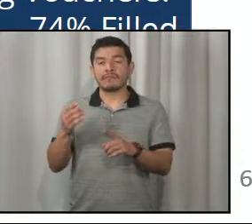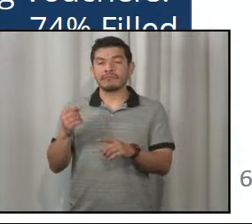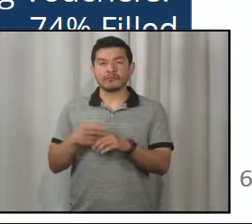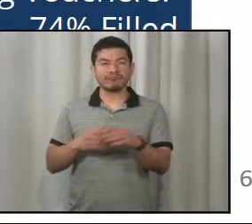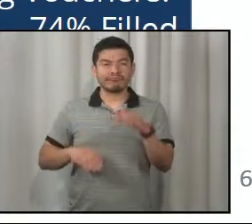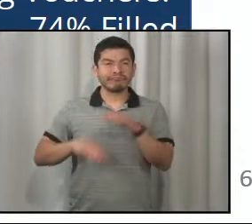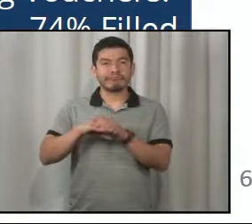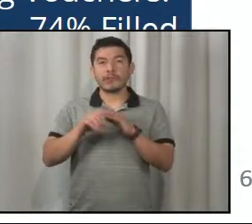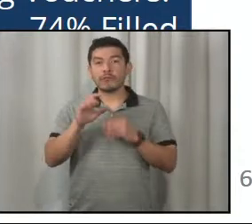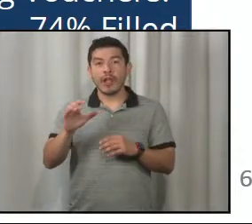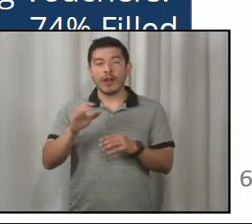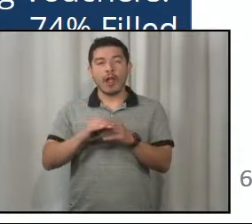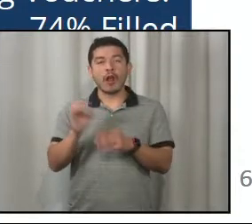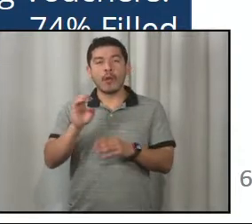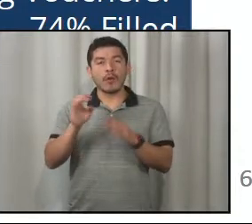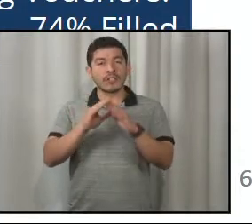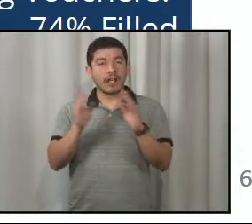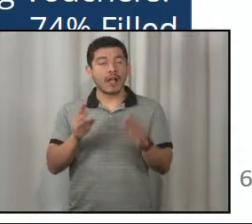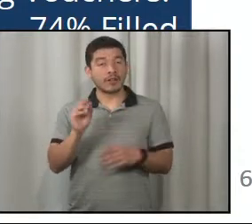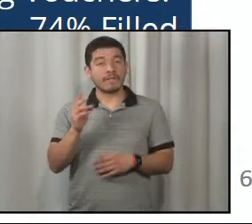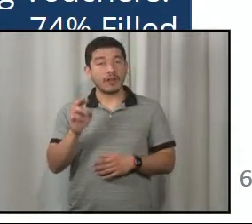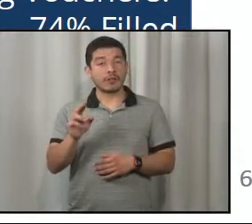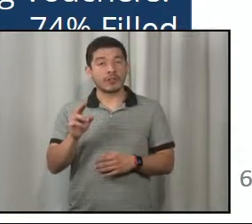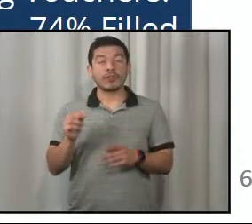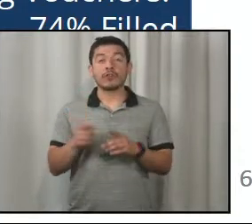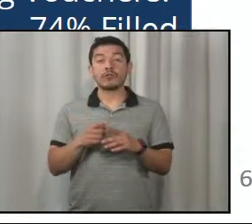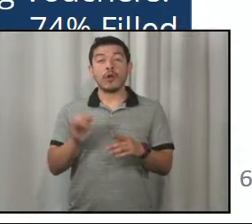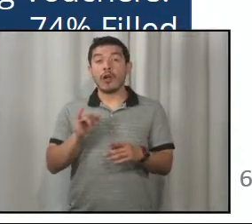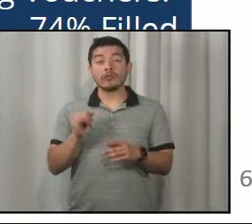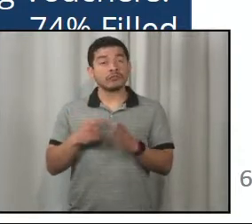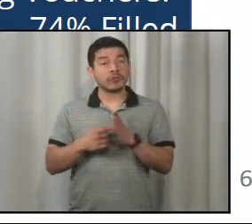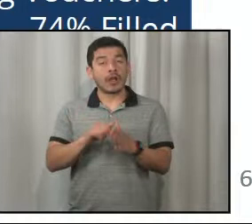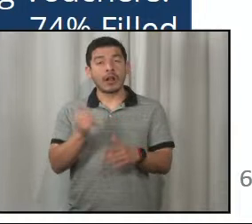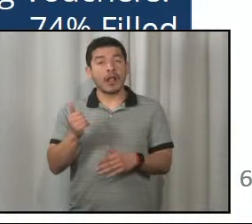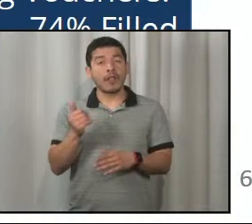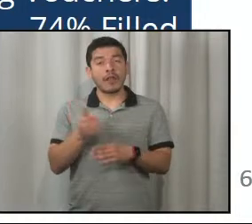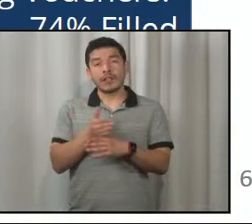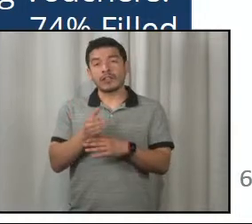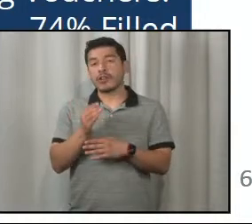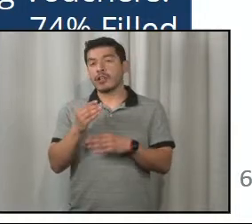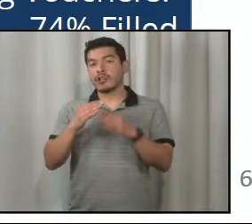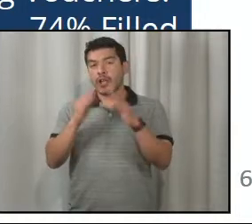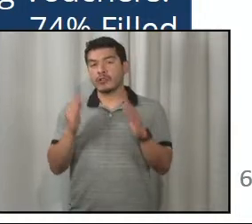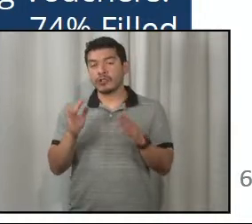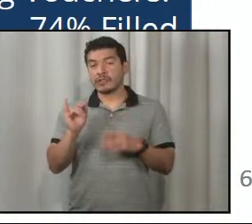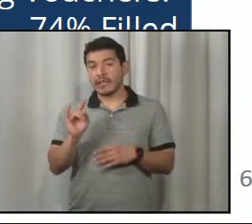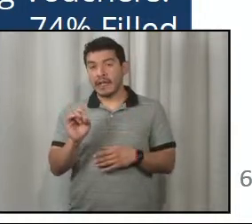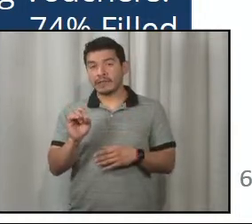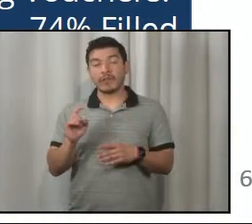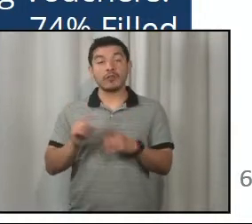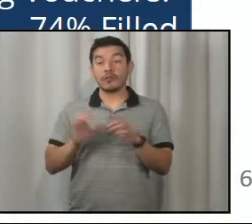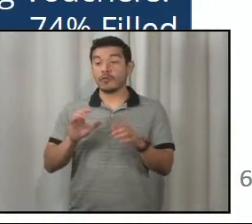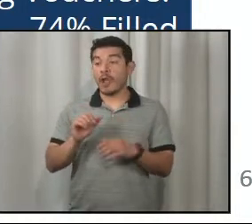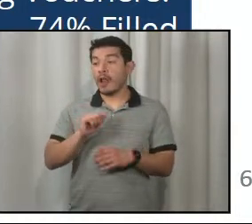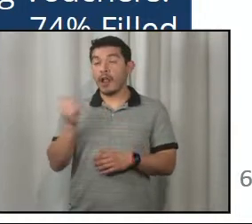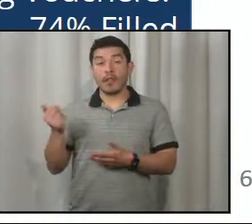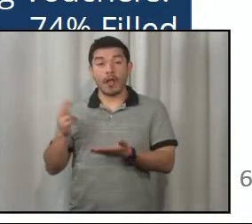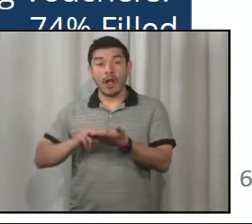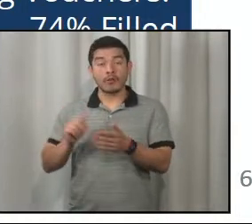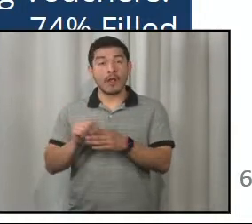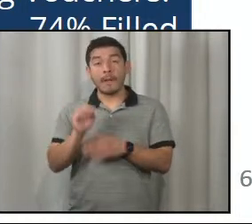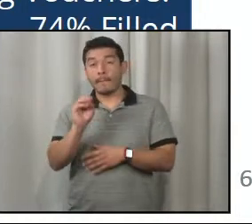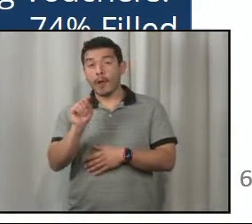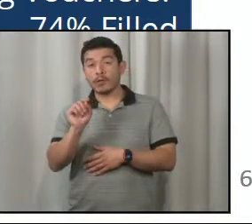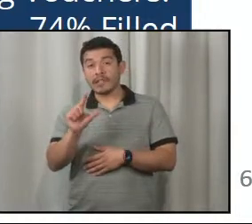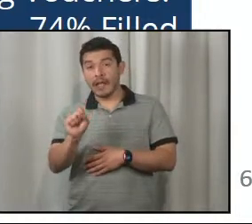housing vouchers, to implement another interim shelter site, to get additional contracts with motels, and then have